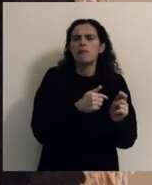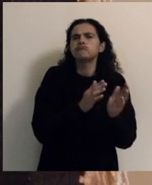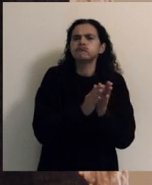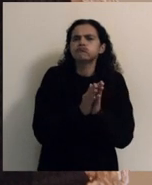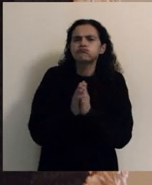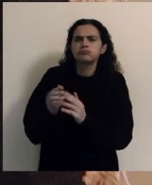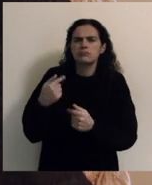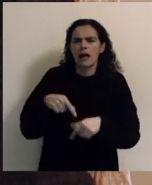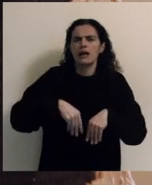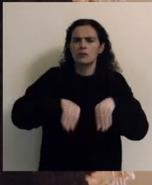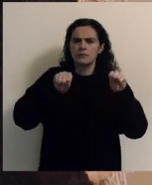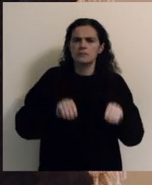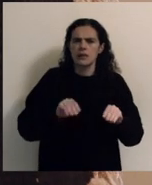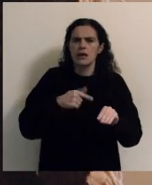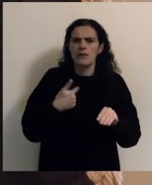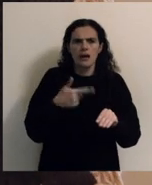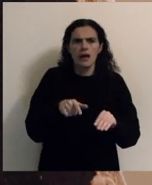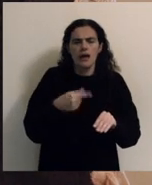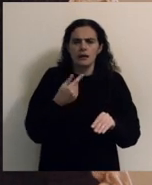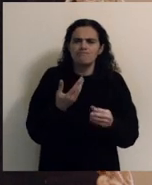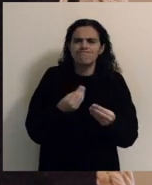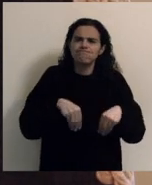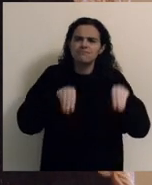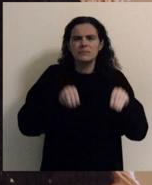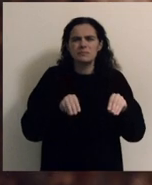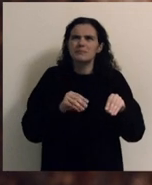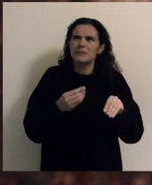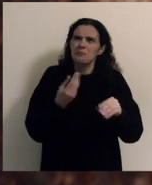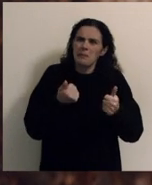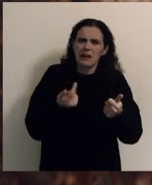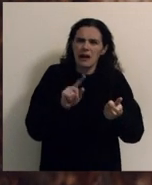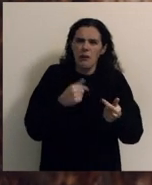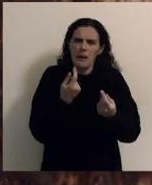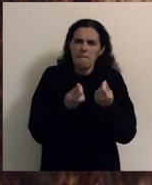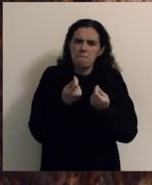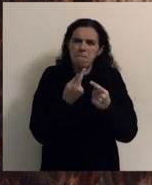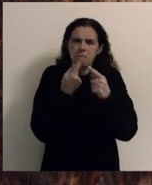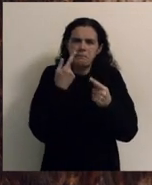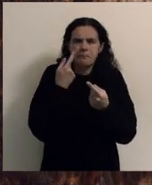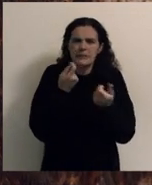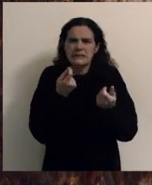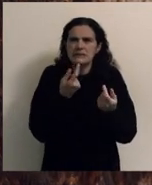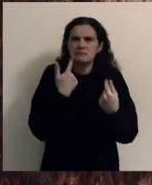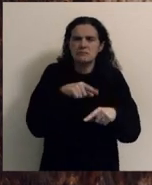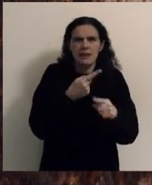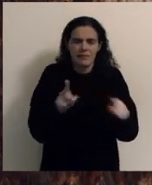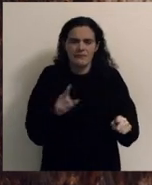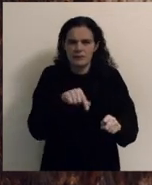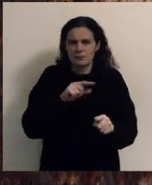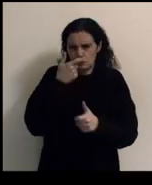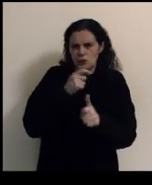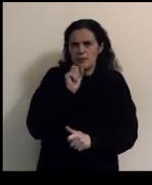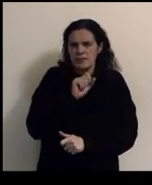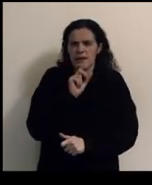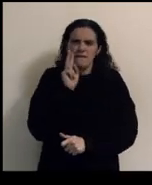of woven works that are really not tapestries, but something quite different and unique that we'll be looking